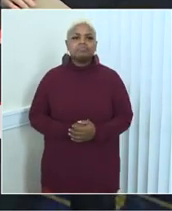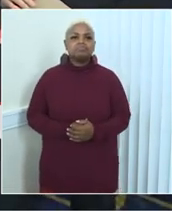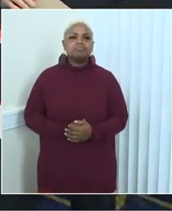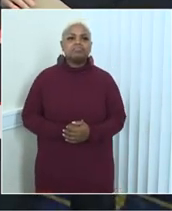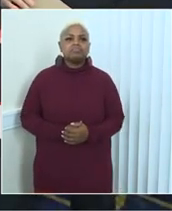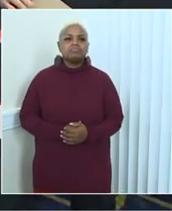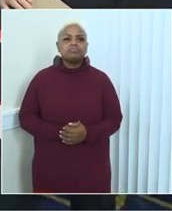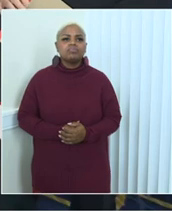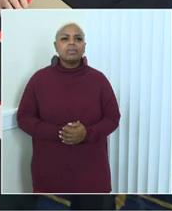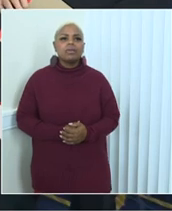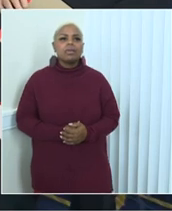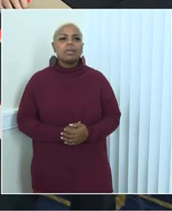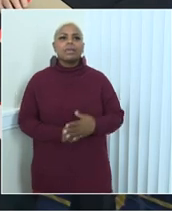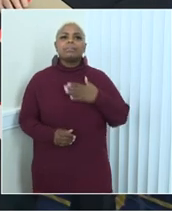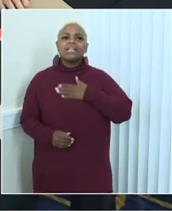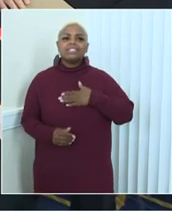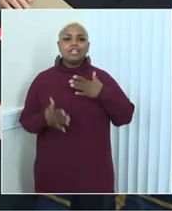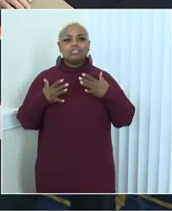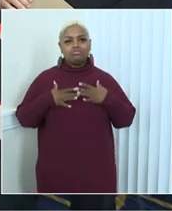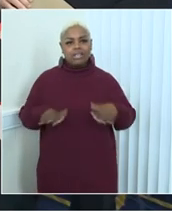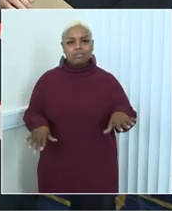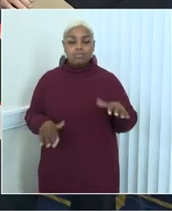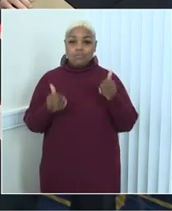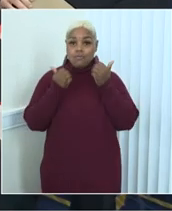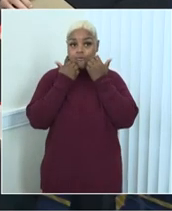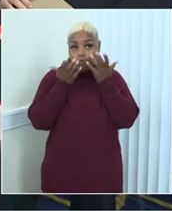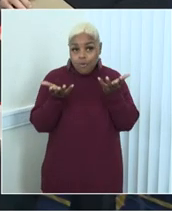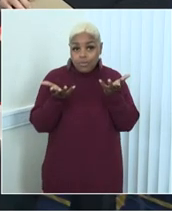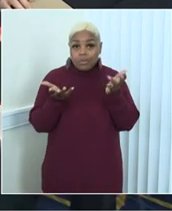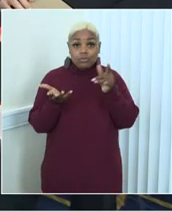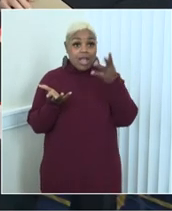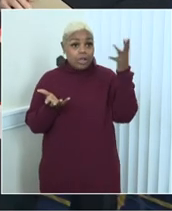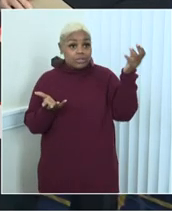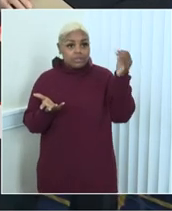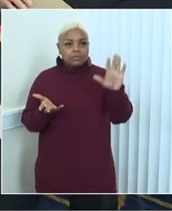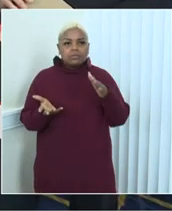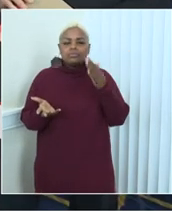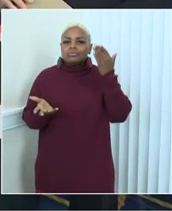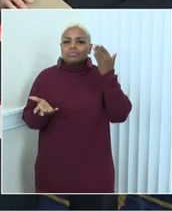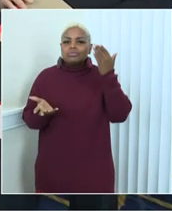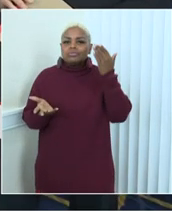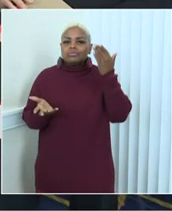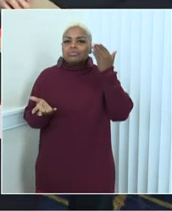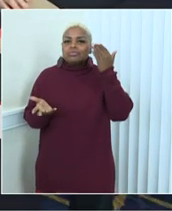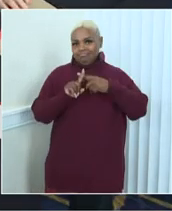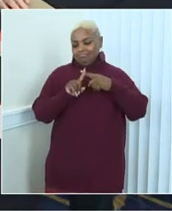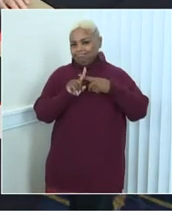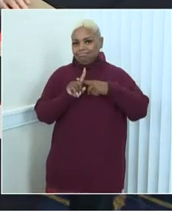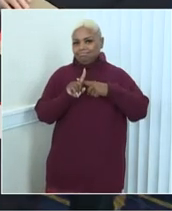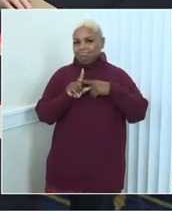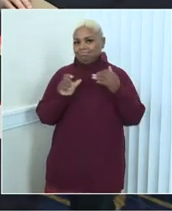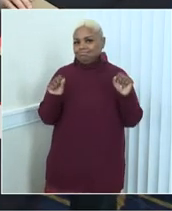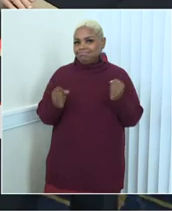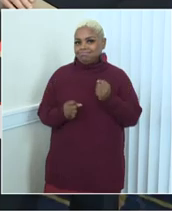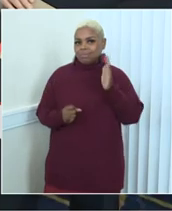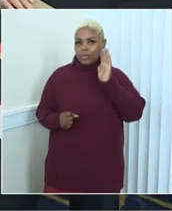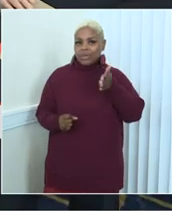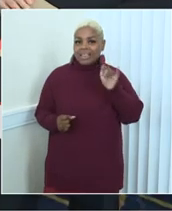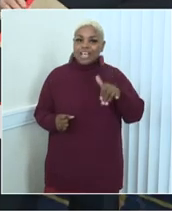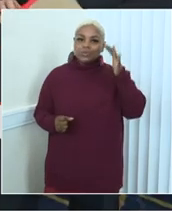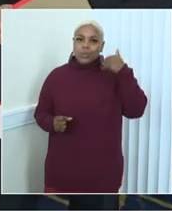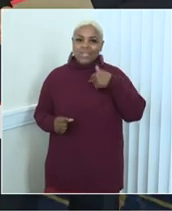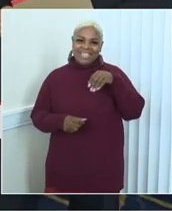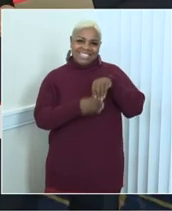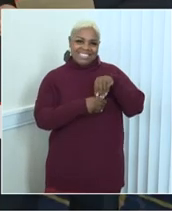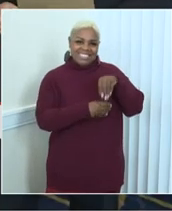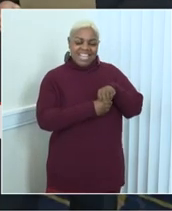Dress warm if you're going to be out in inclement weather. We already know what the temperature will be, which is why the parade moved inside.